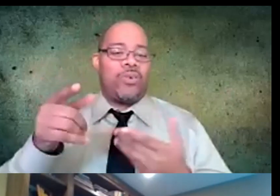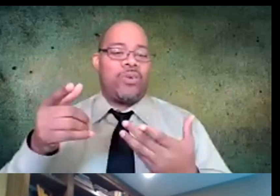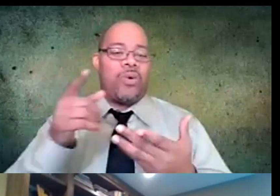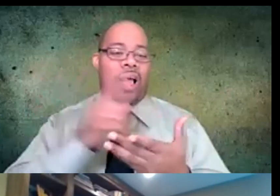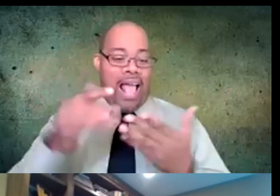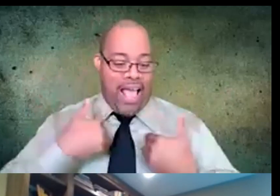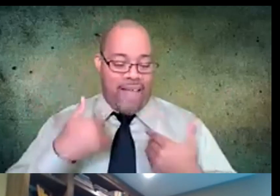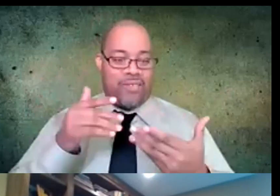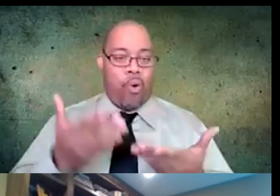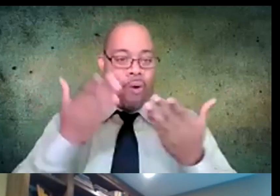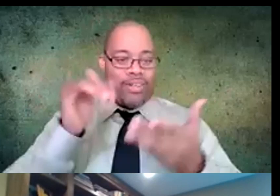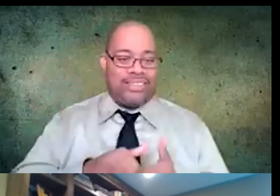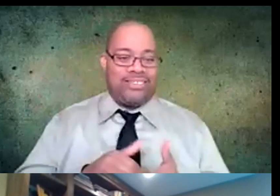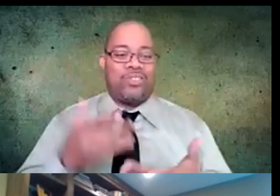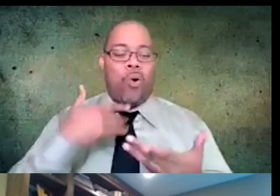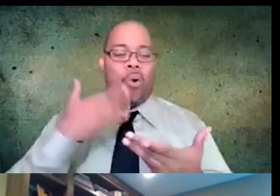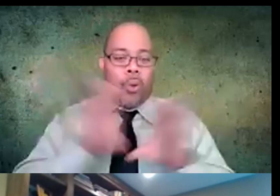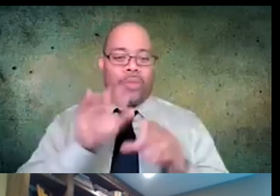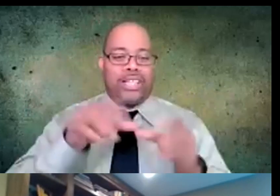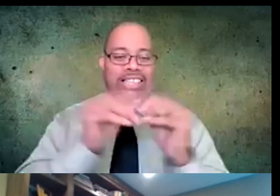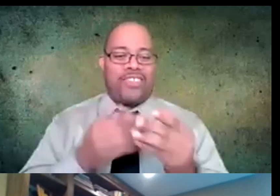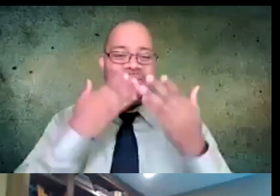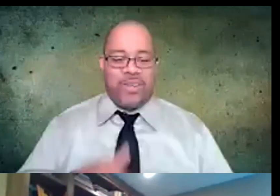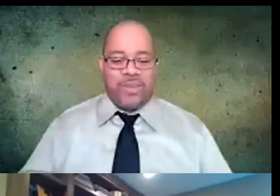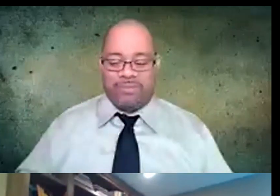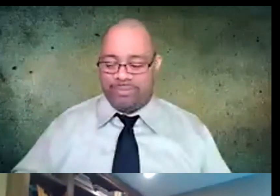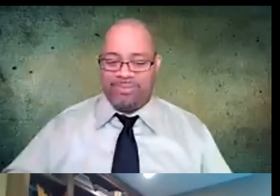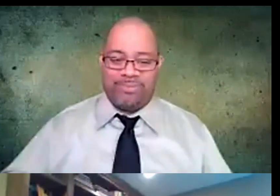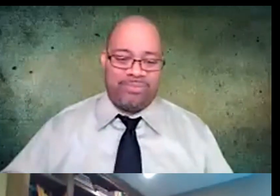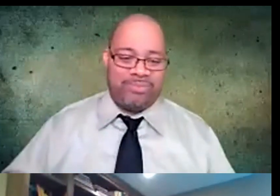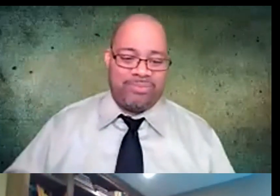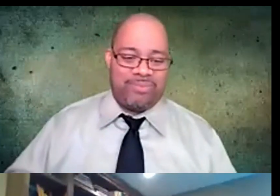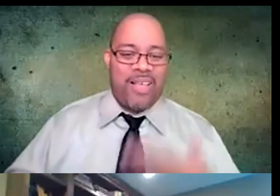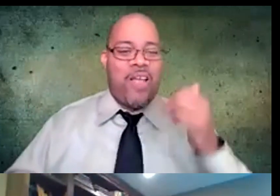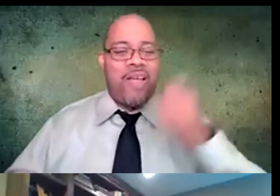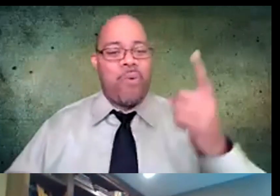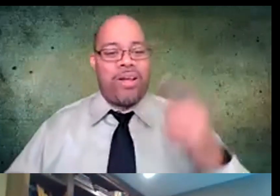week. So that closes out our session. Thank you. Thank you, everyone.